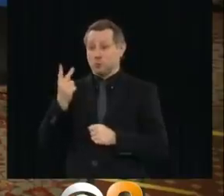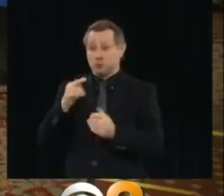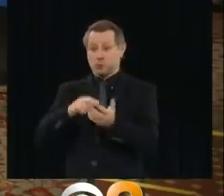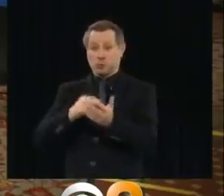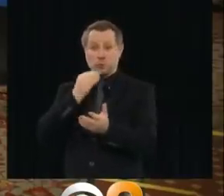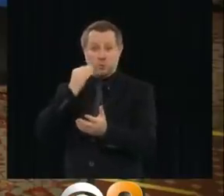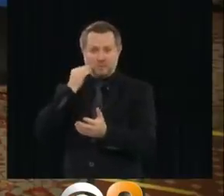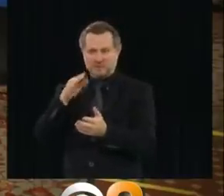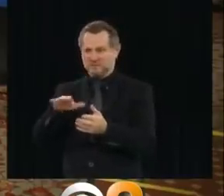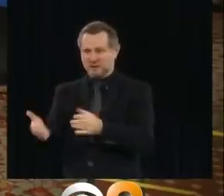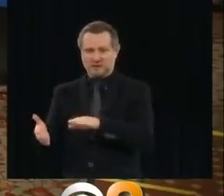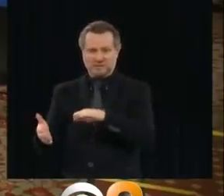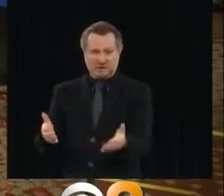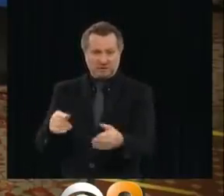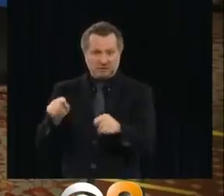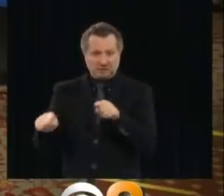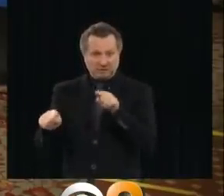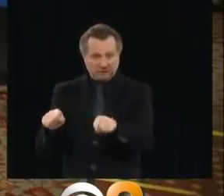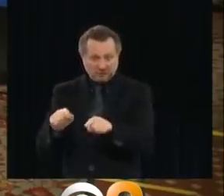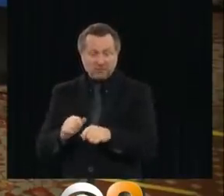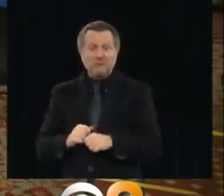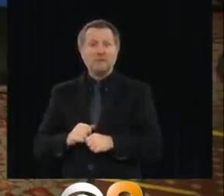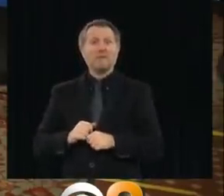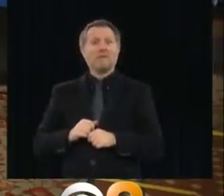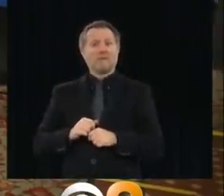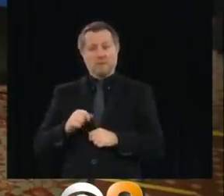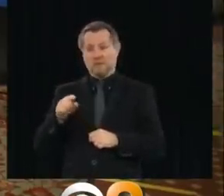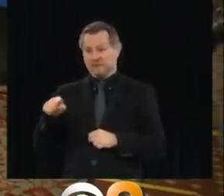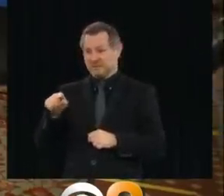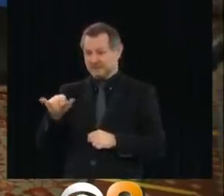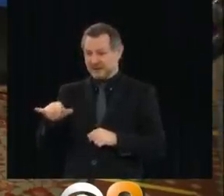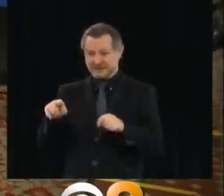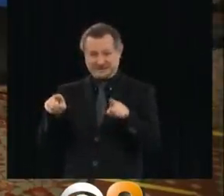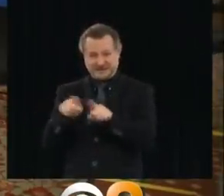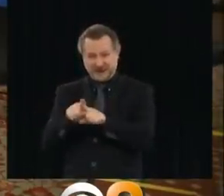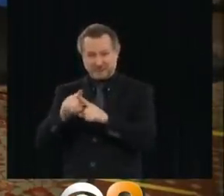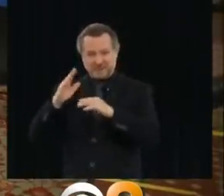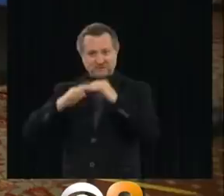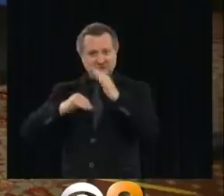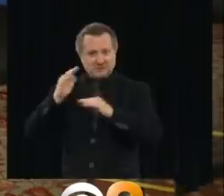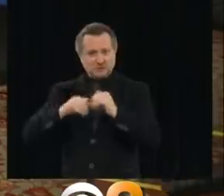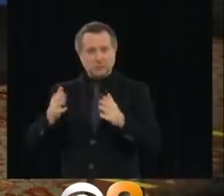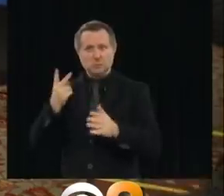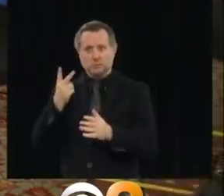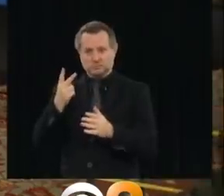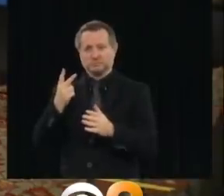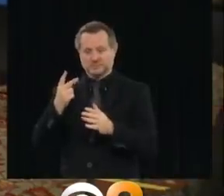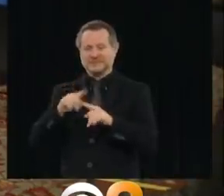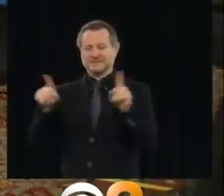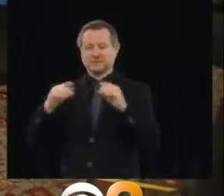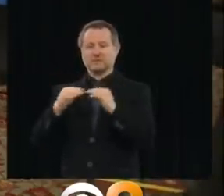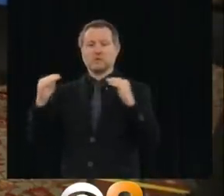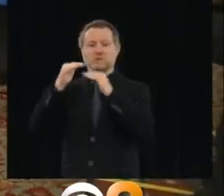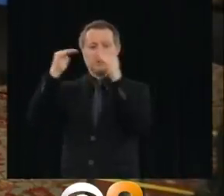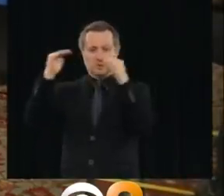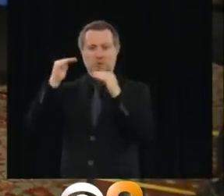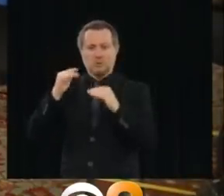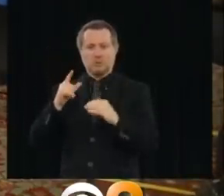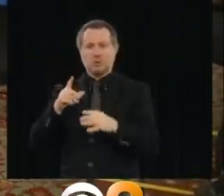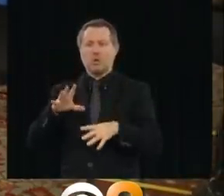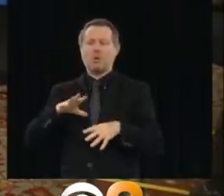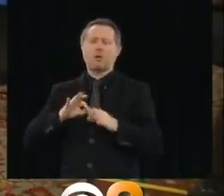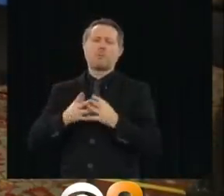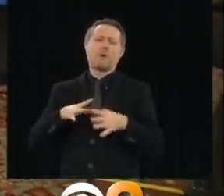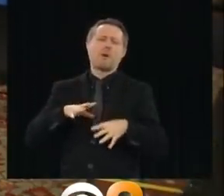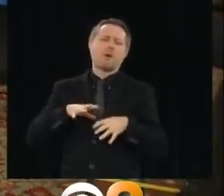within a few weeks of one another on 2 separate floors in the same facility here in Albany. They felt so much solace when you got up and